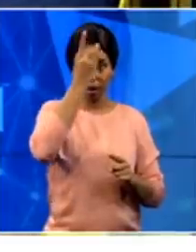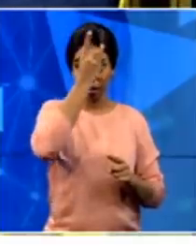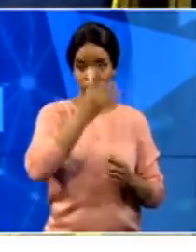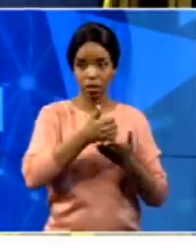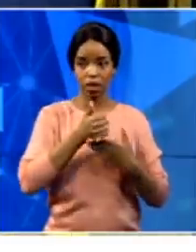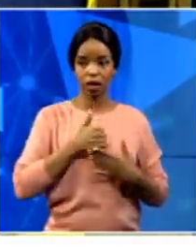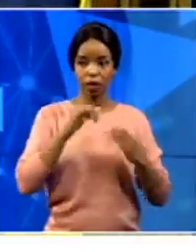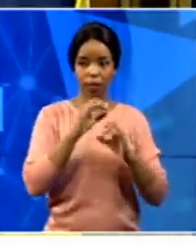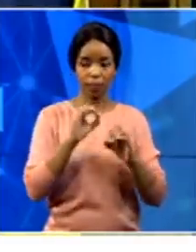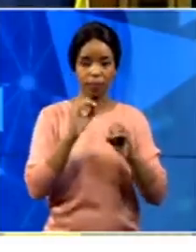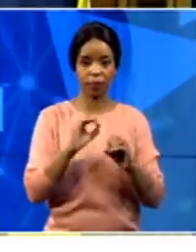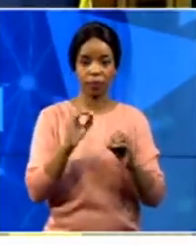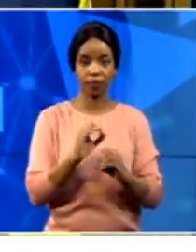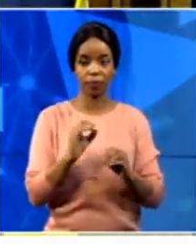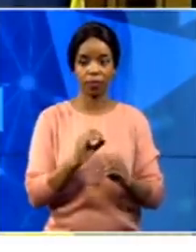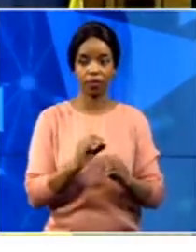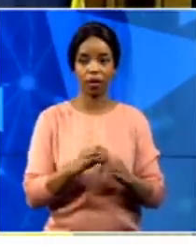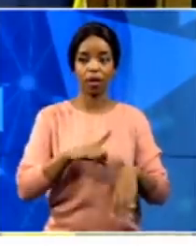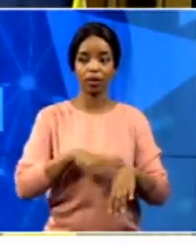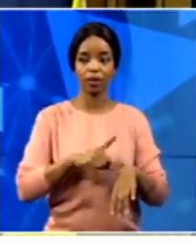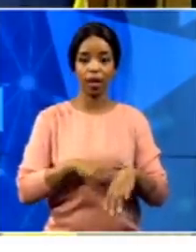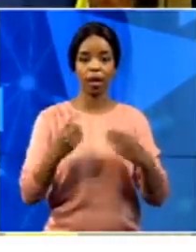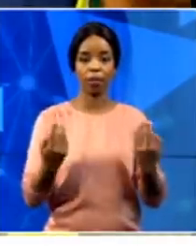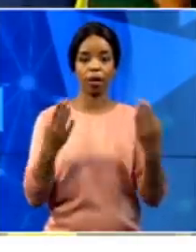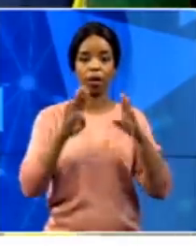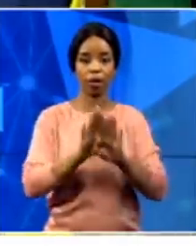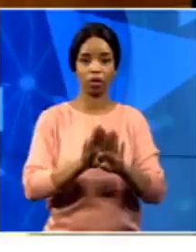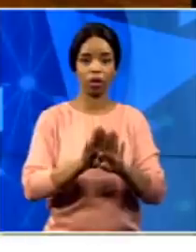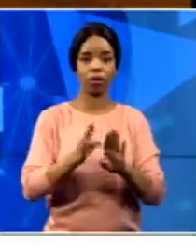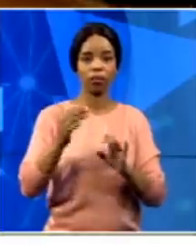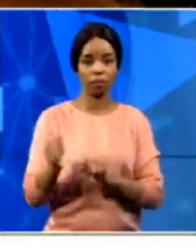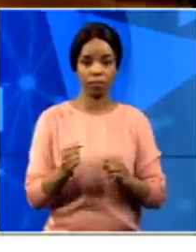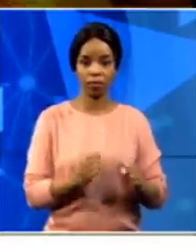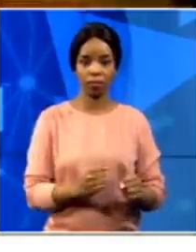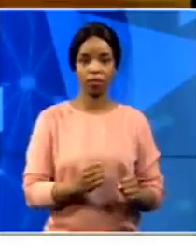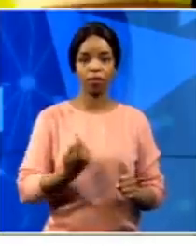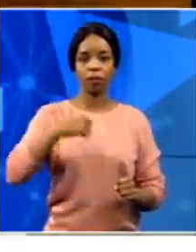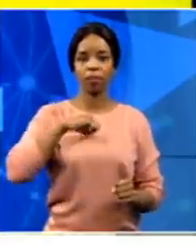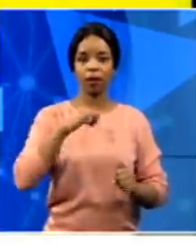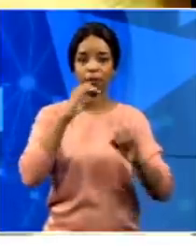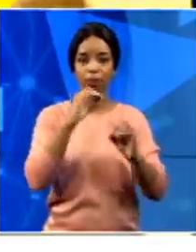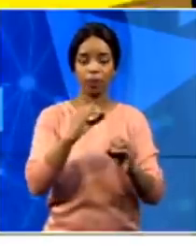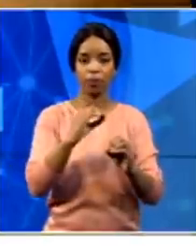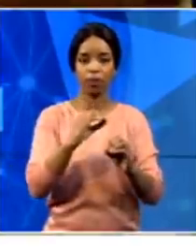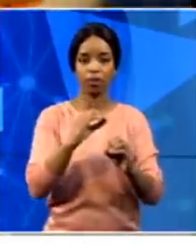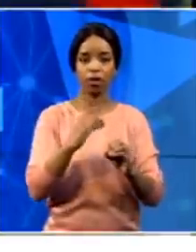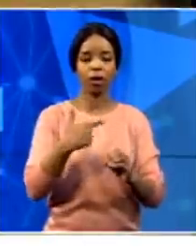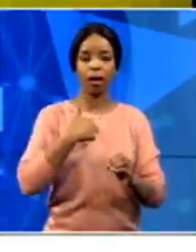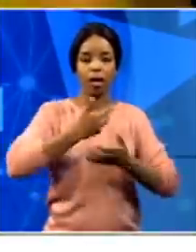go on the 31st of March, but there was a lockdown to sign. My forms are already approved, but I don't know how to get my